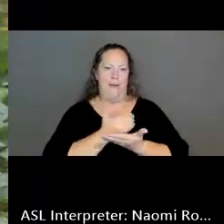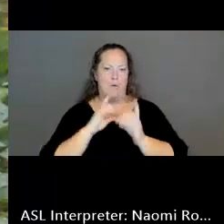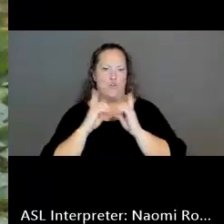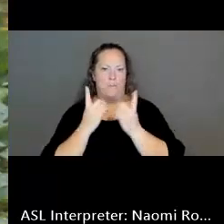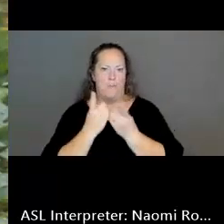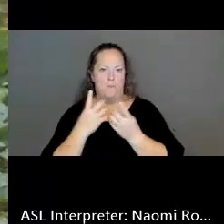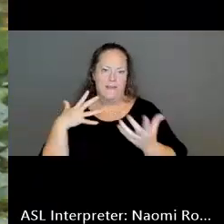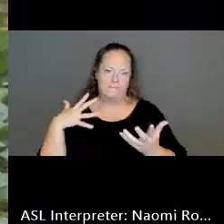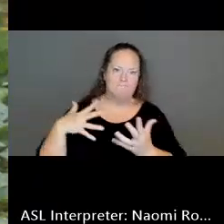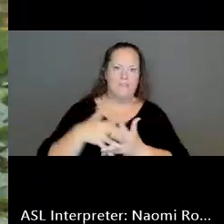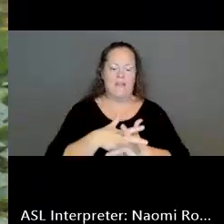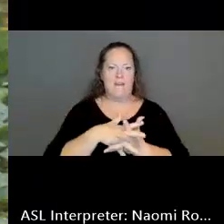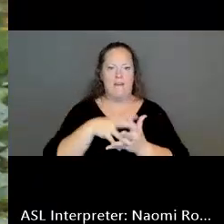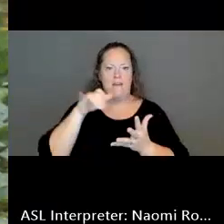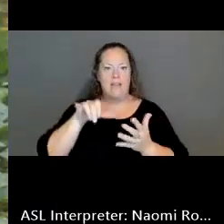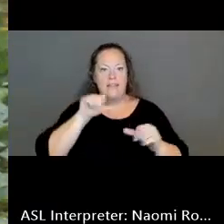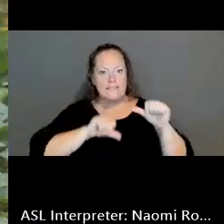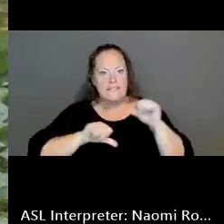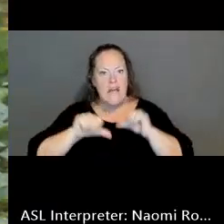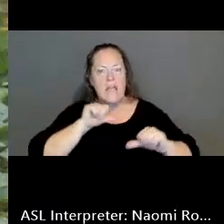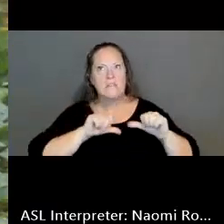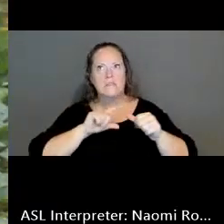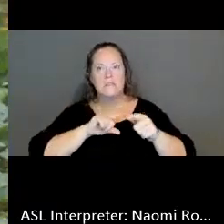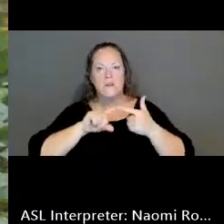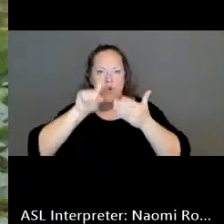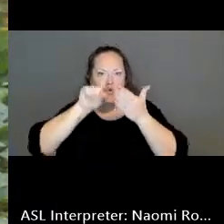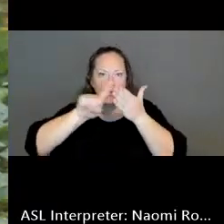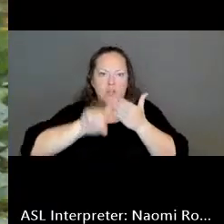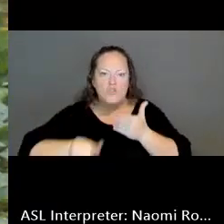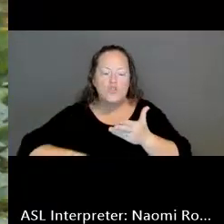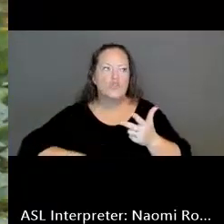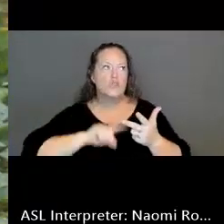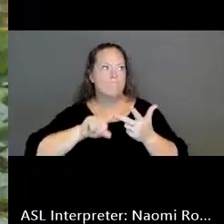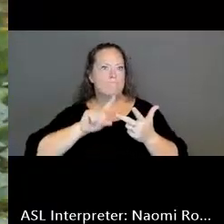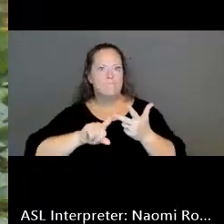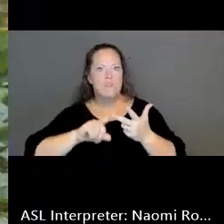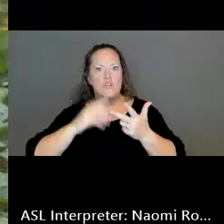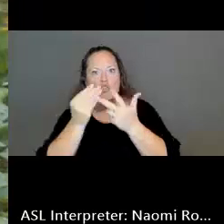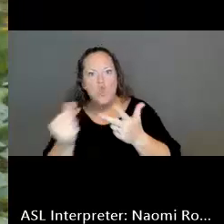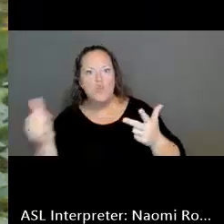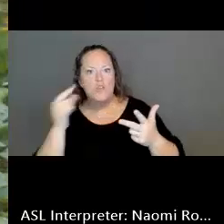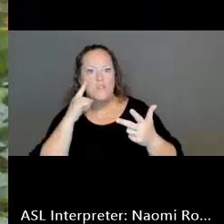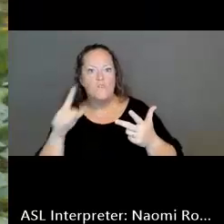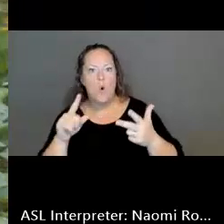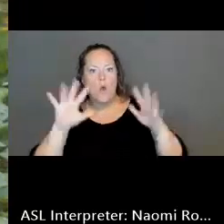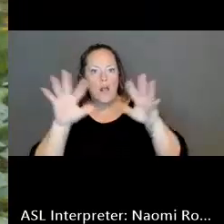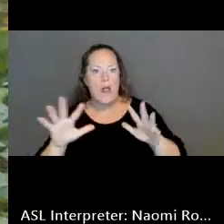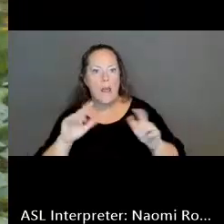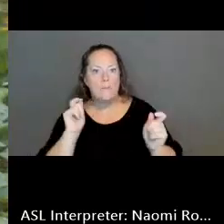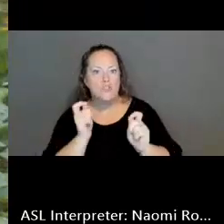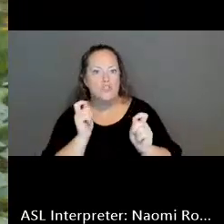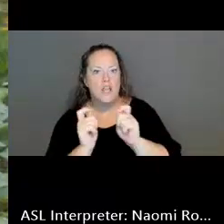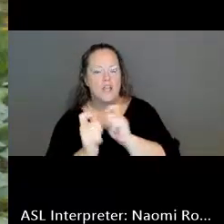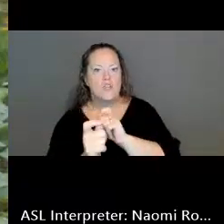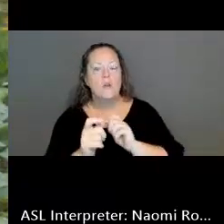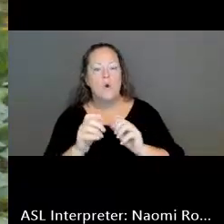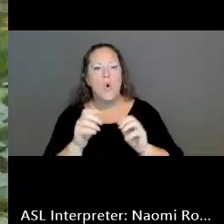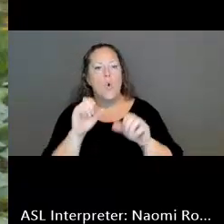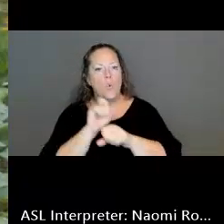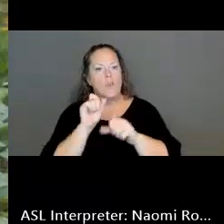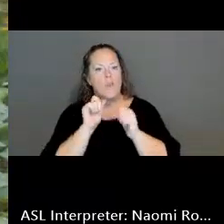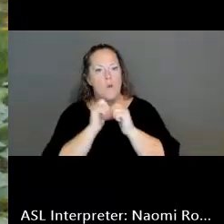change science, climate change research, and climate change solutions across the many agencies within